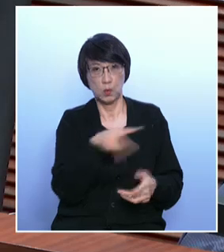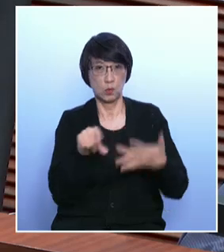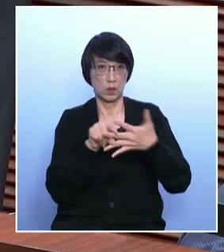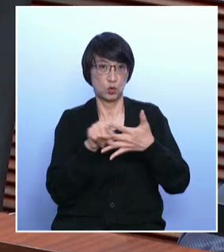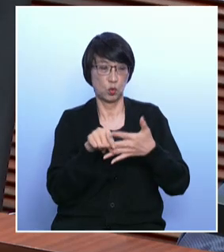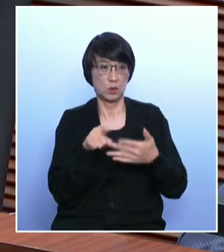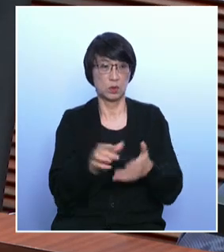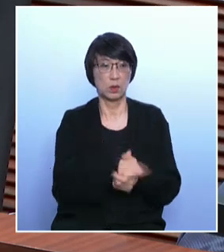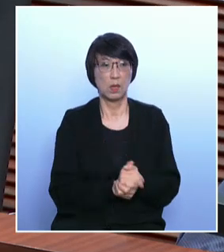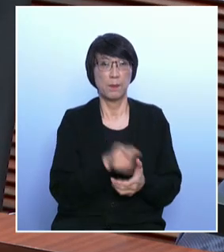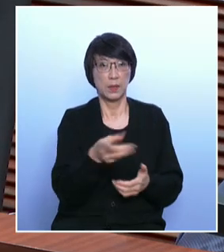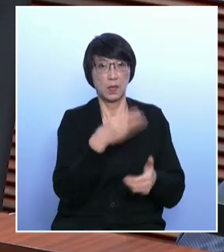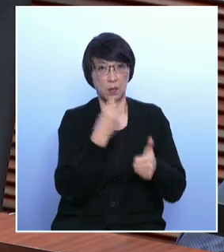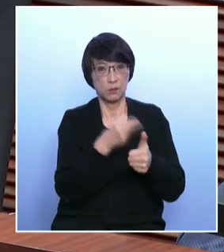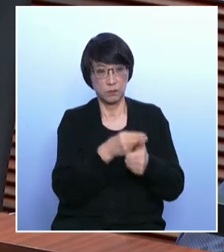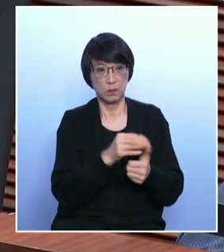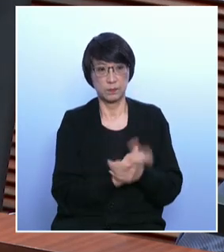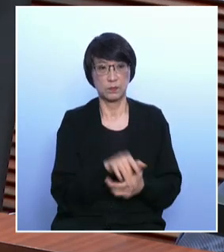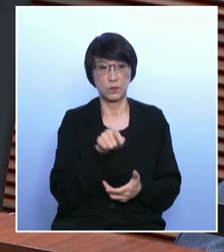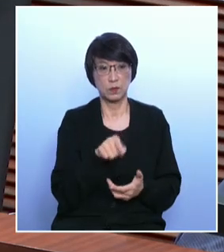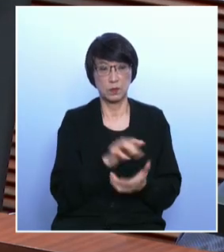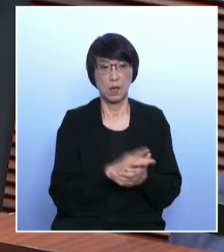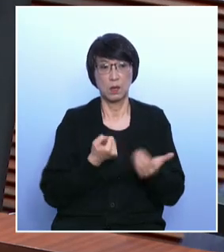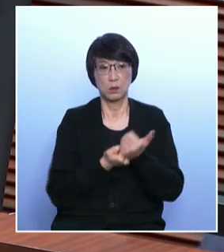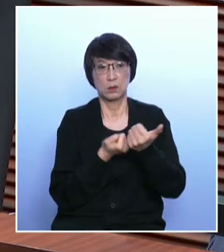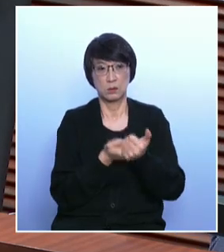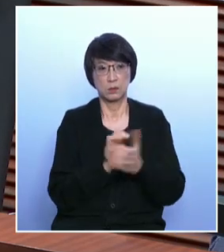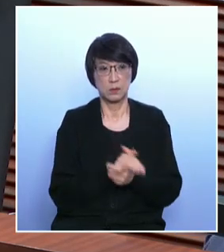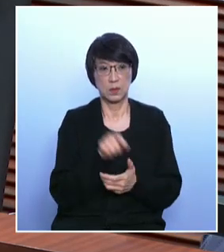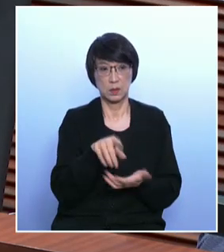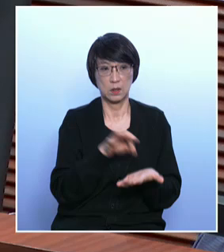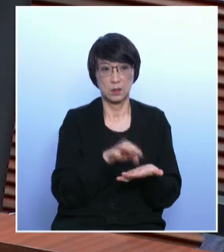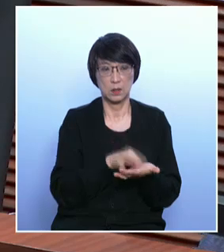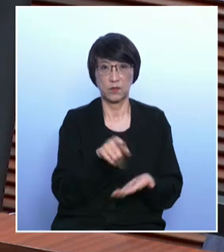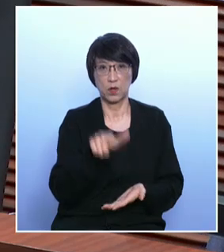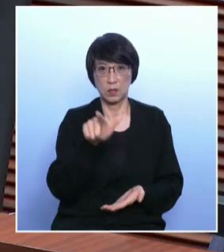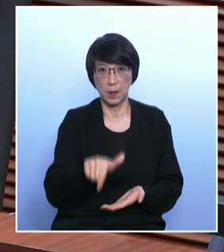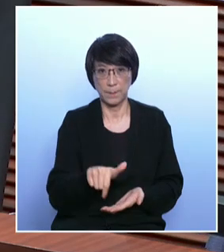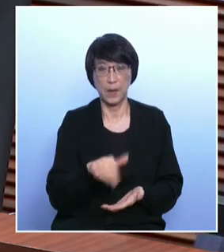you need to have residence just right next to the hospital.